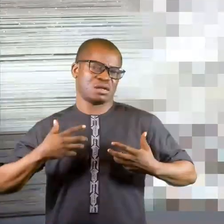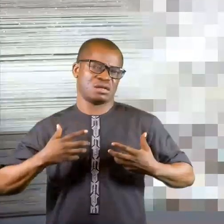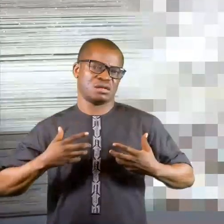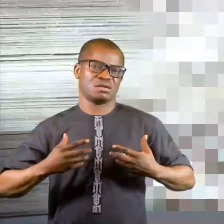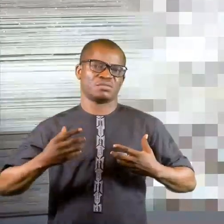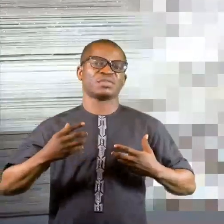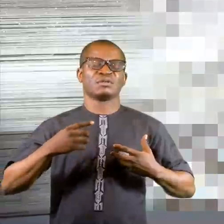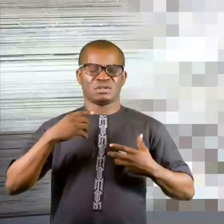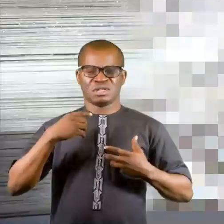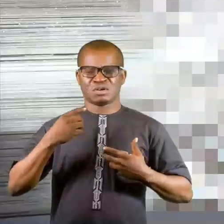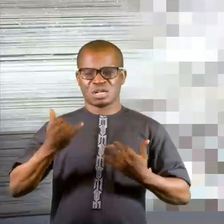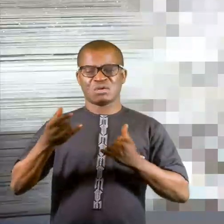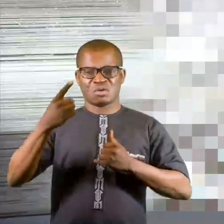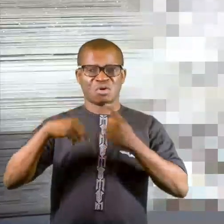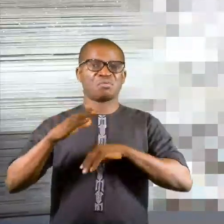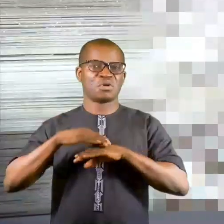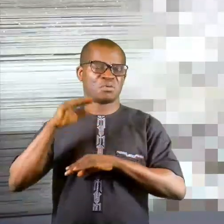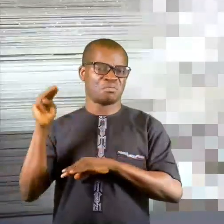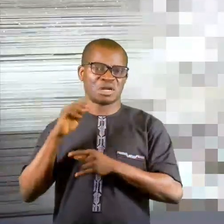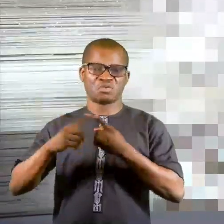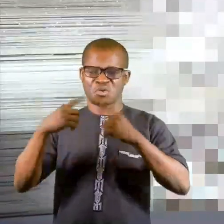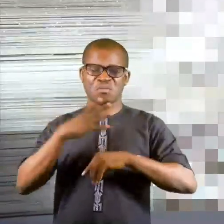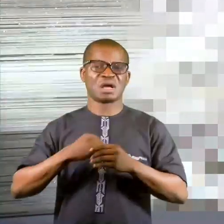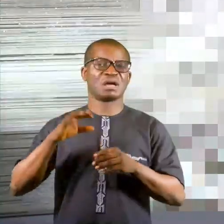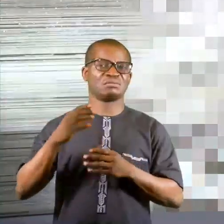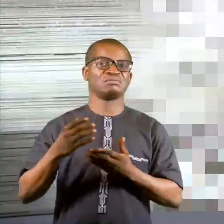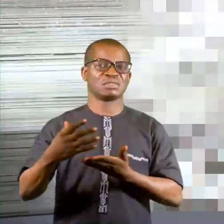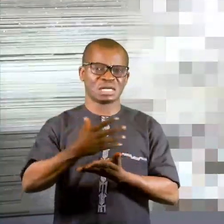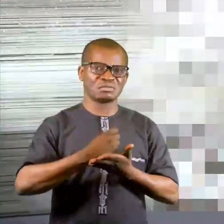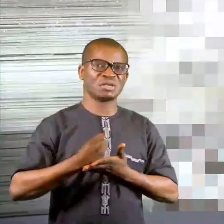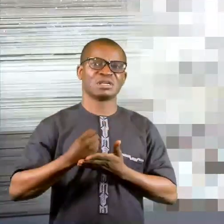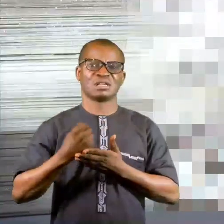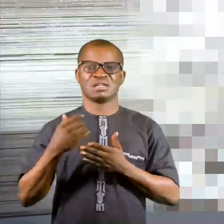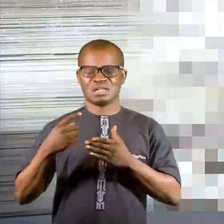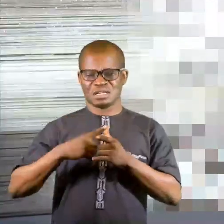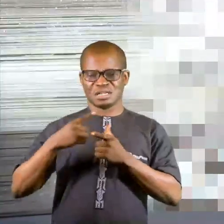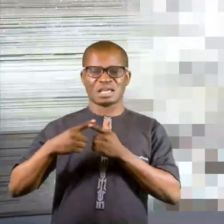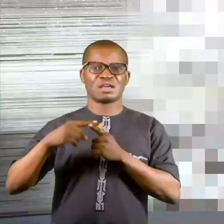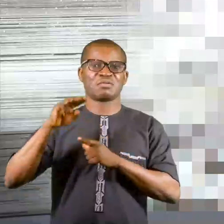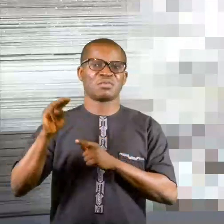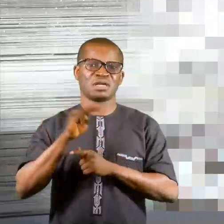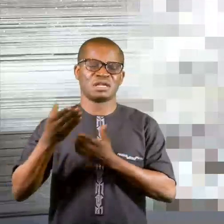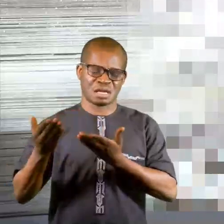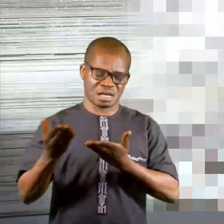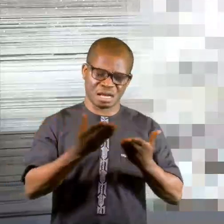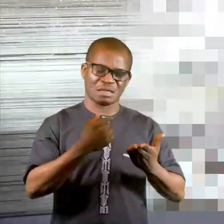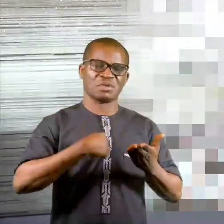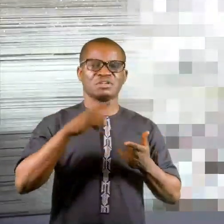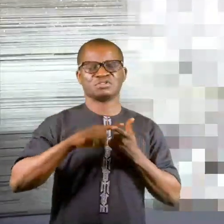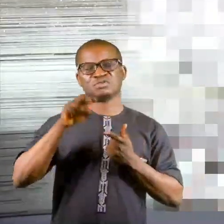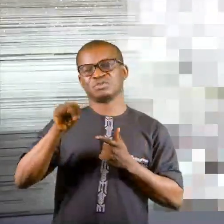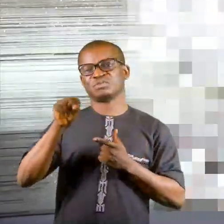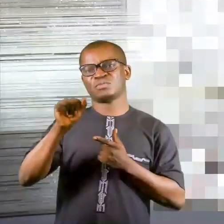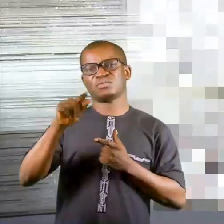said, okay, he's going to come on Monday to come and pick me. So it's Monday that they now take me